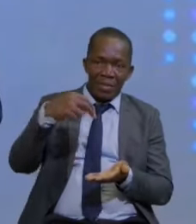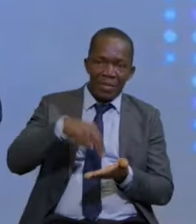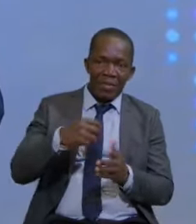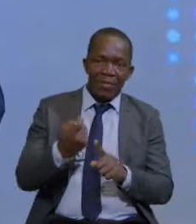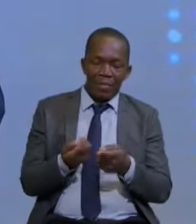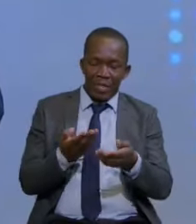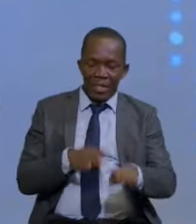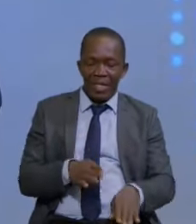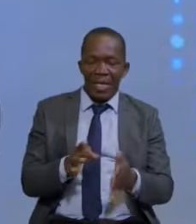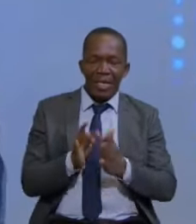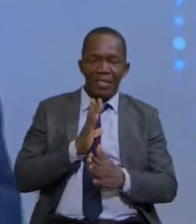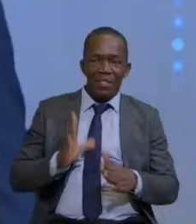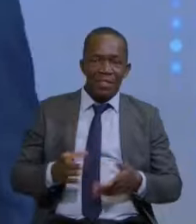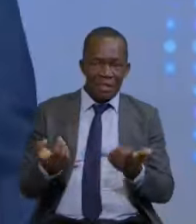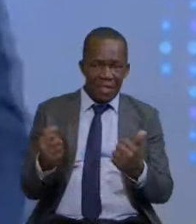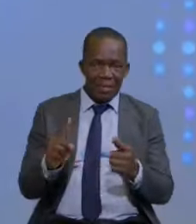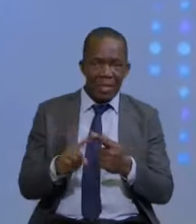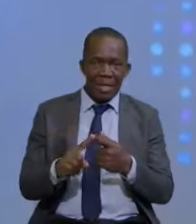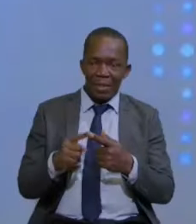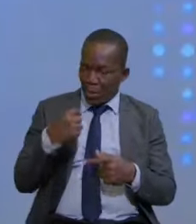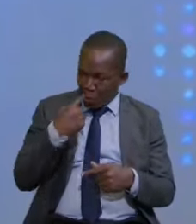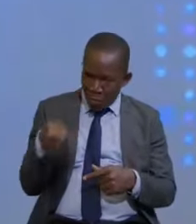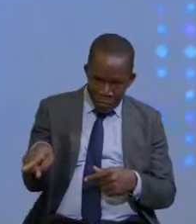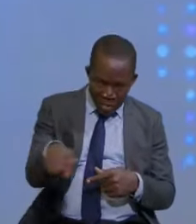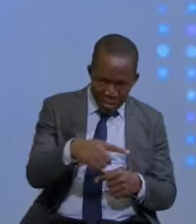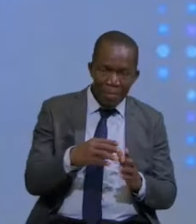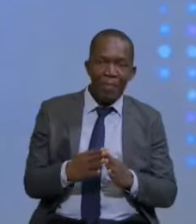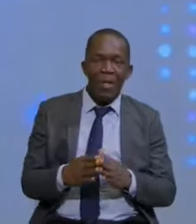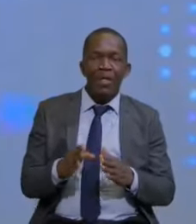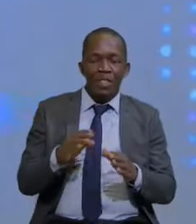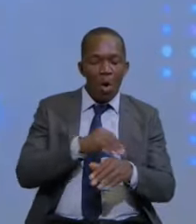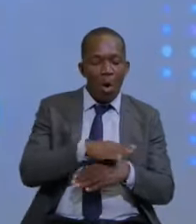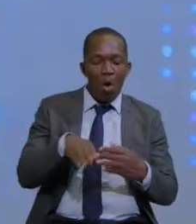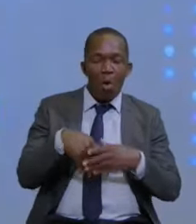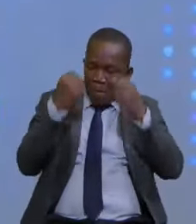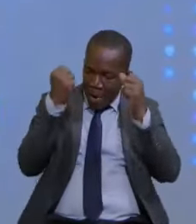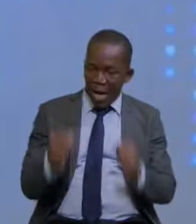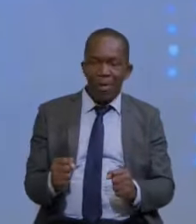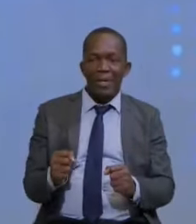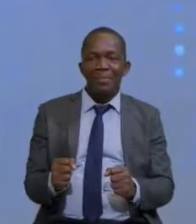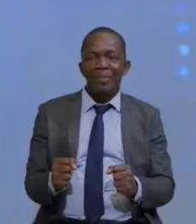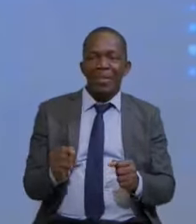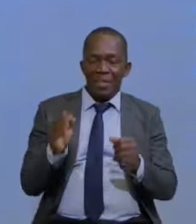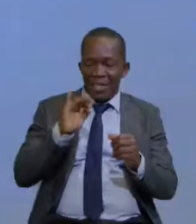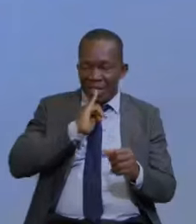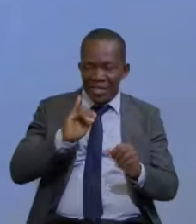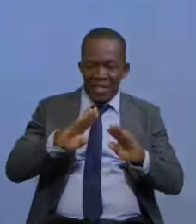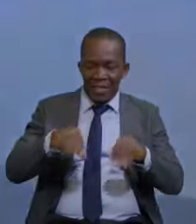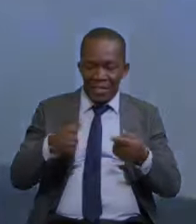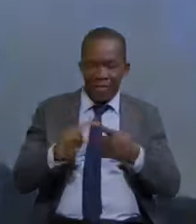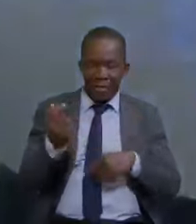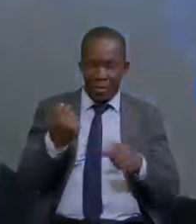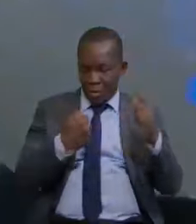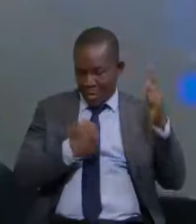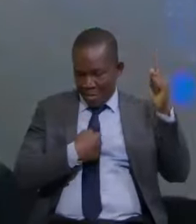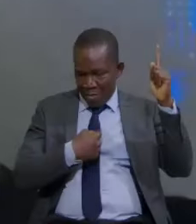them, saying, "All power is given unto me in heaven and